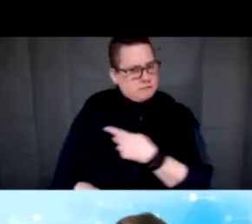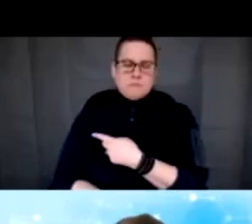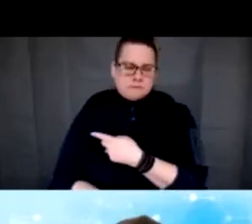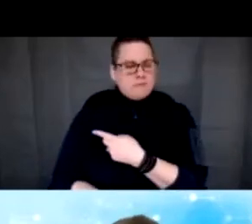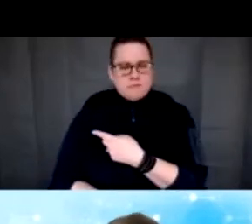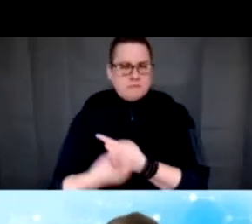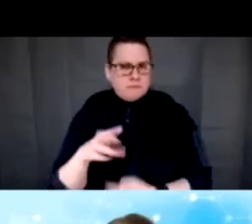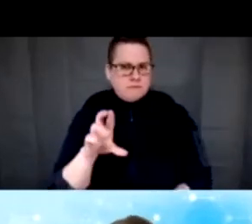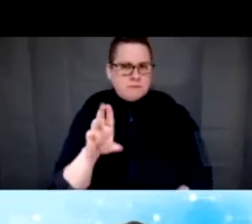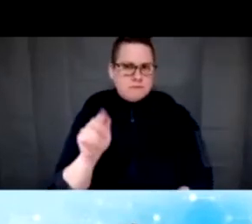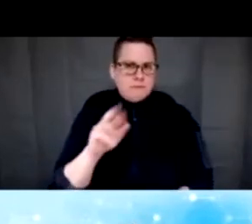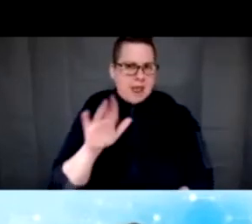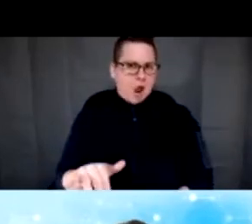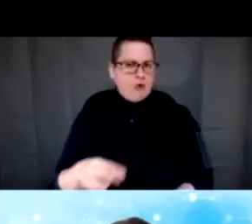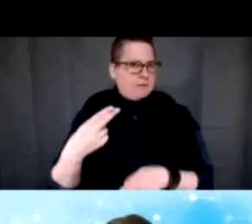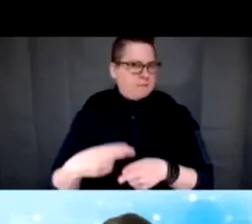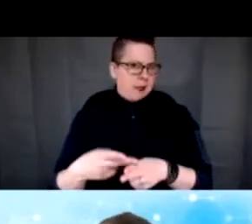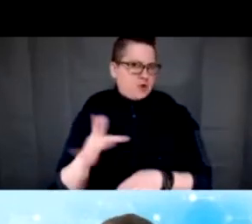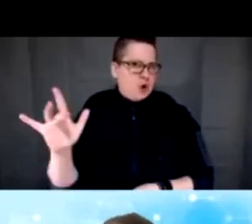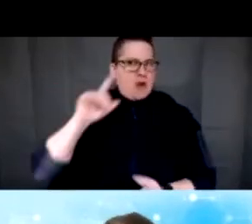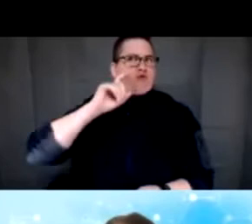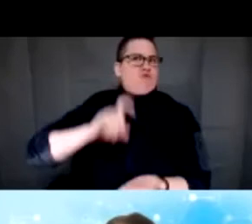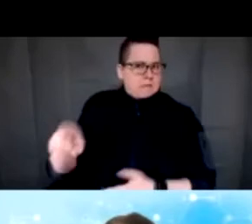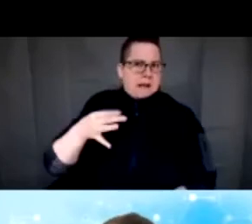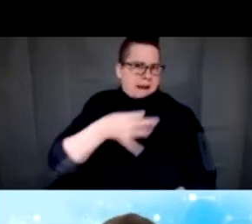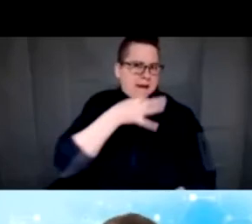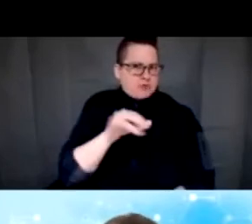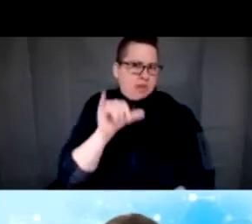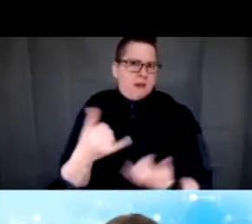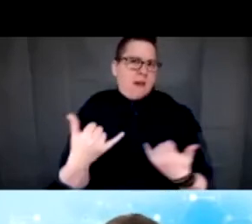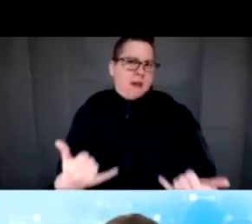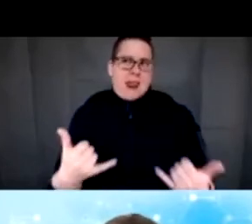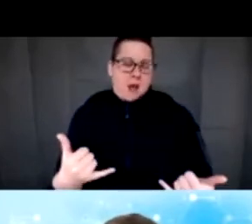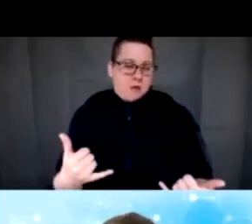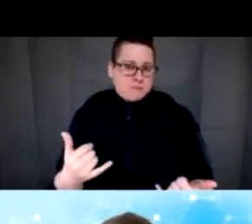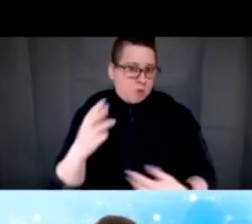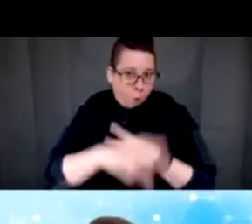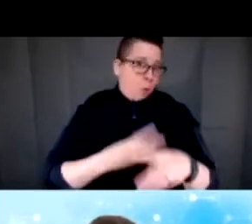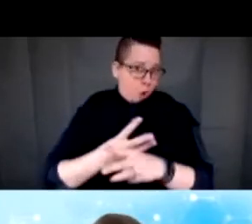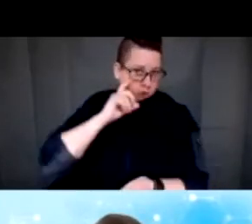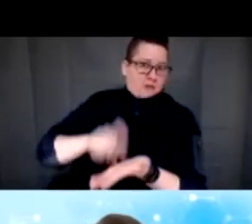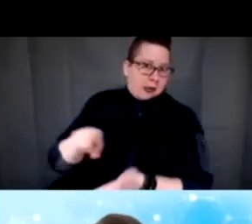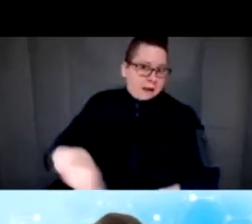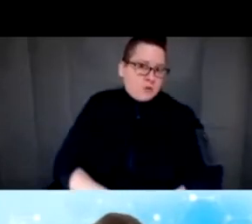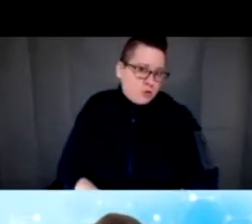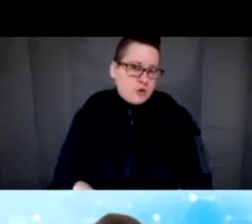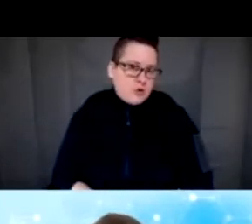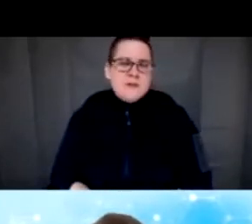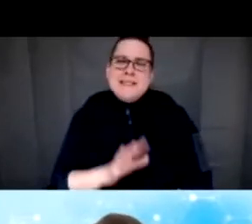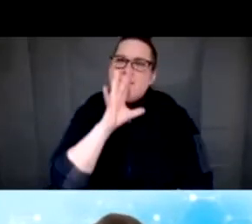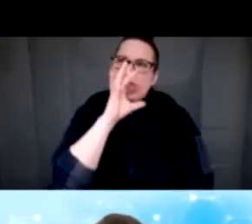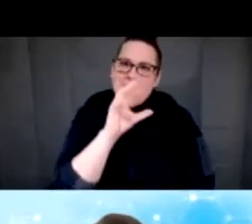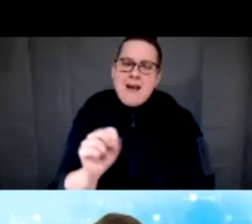a recognized expert in that area now internationally. And it's fascinating not only for